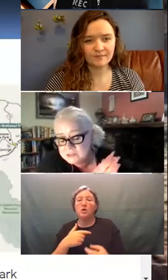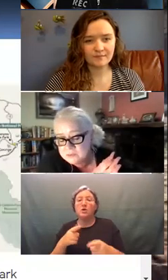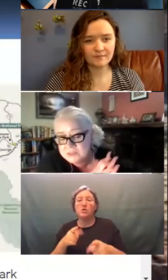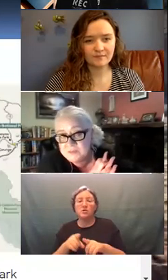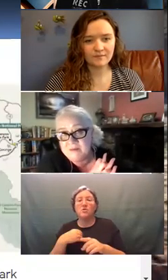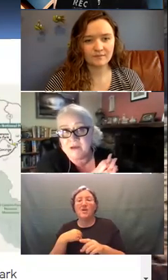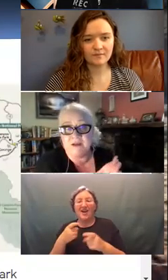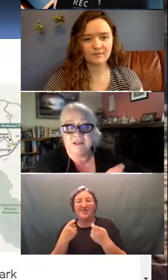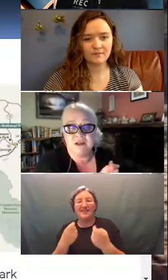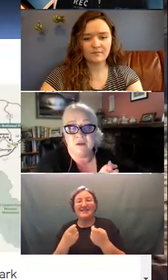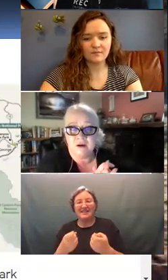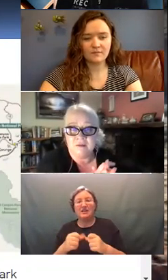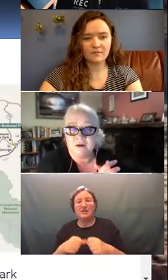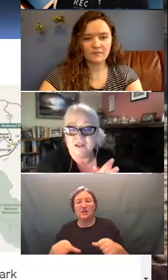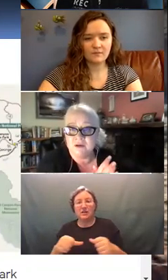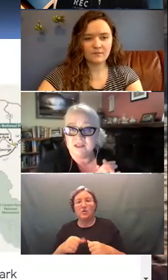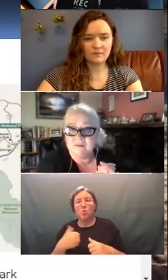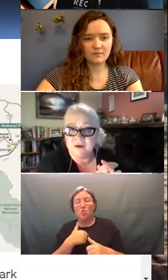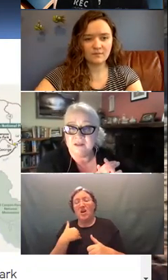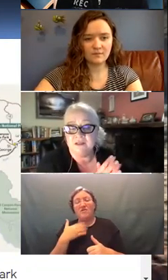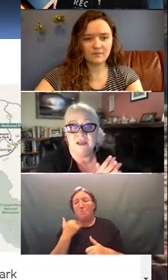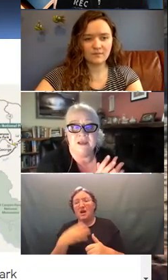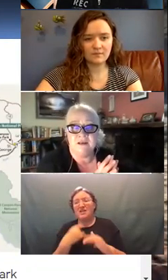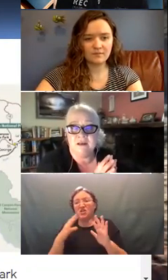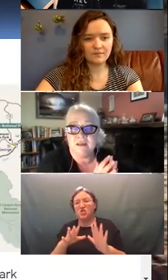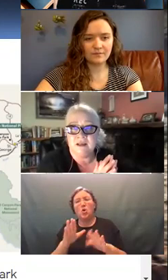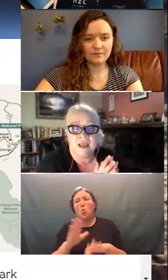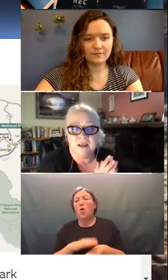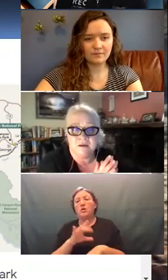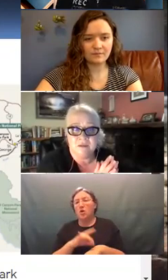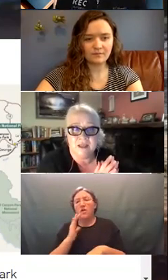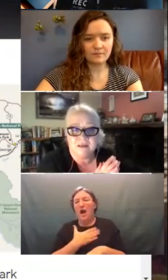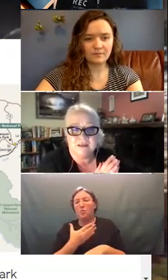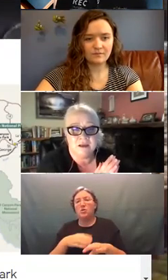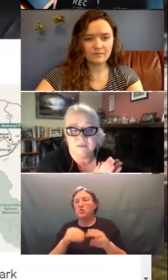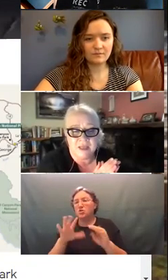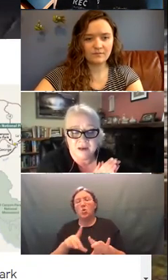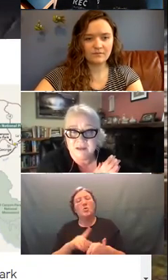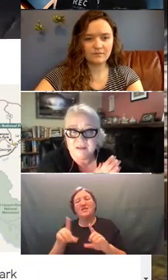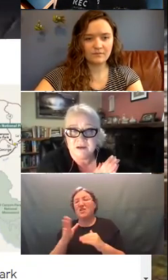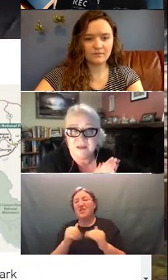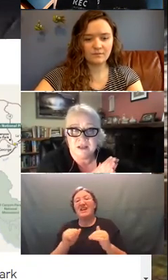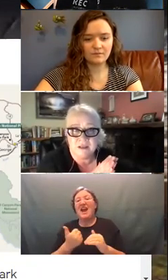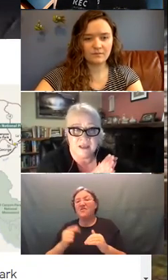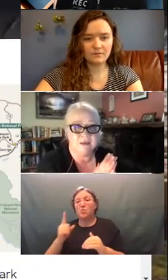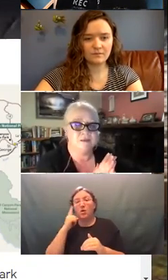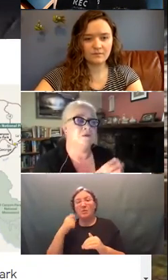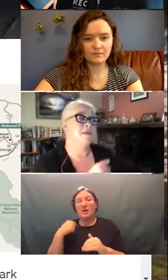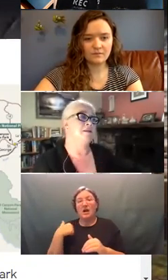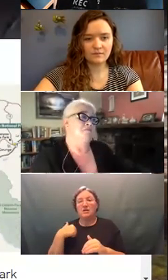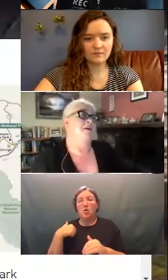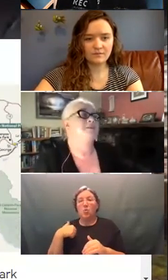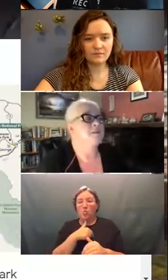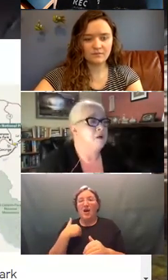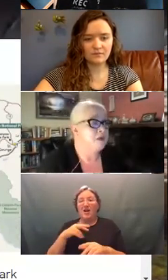ski resorts. We have the greatest snow on earth. Our snow is different than any other place on the planet because of the Great Salt Lake and the way